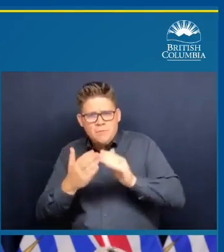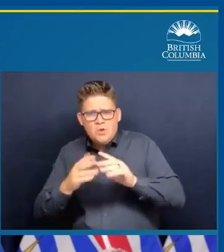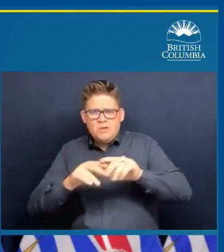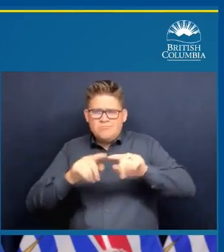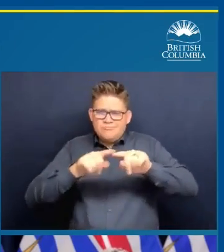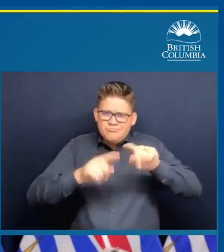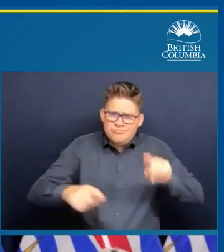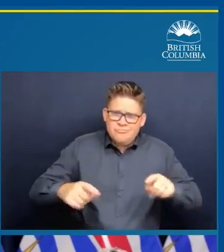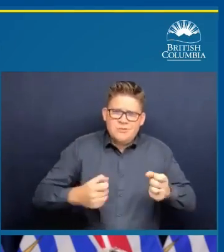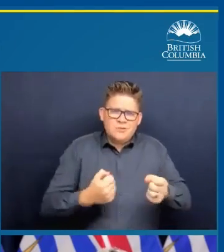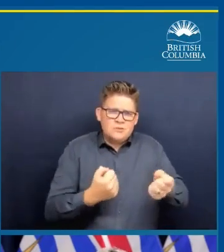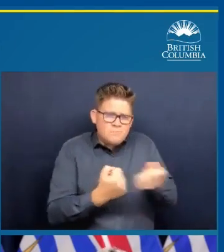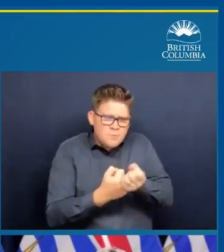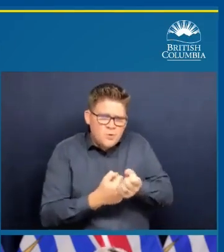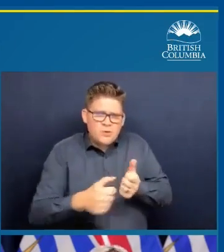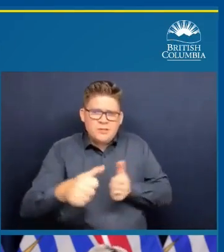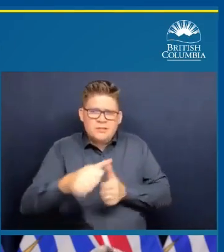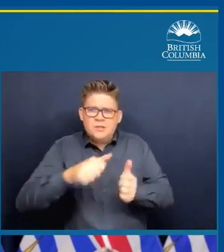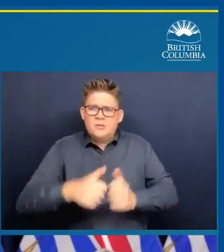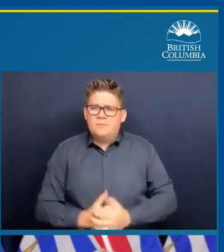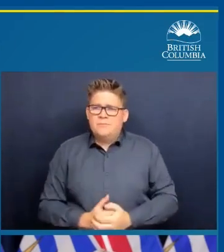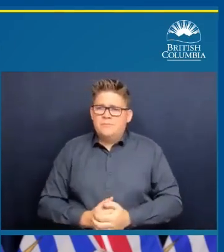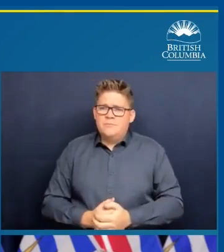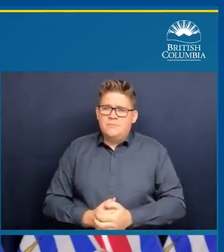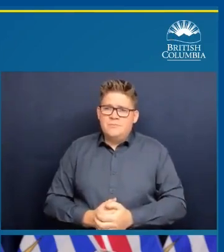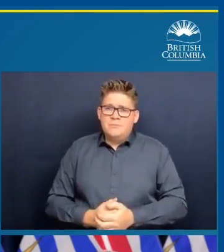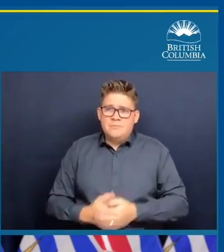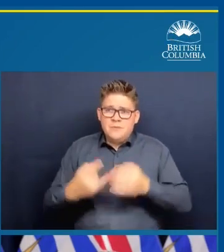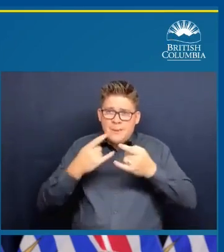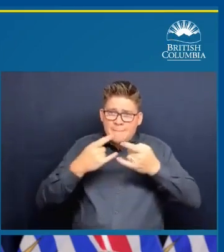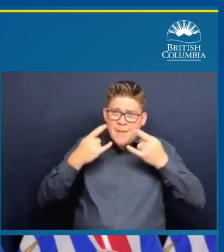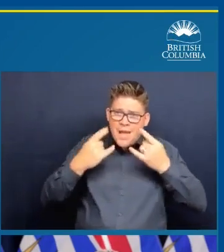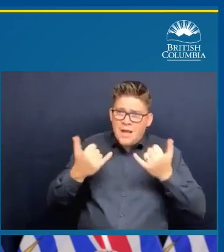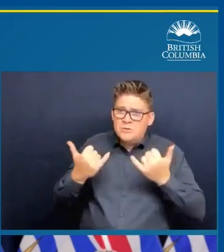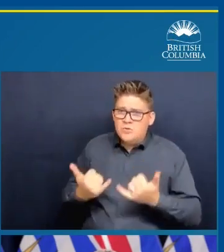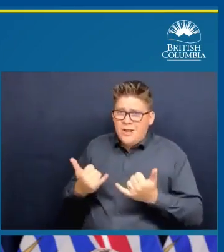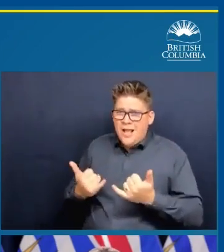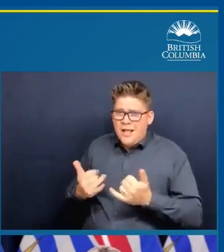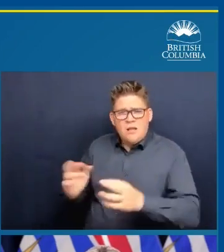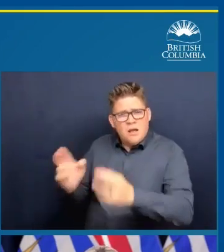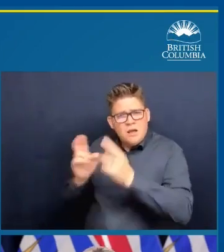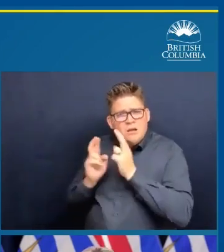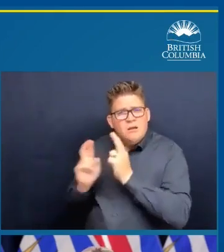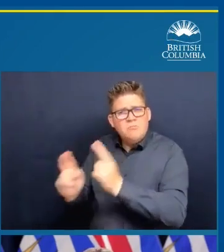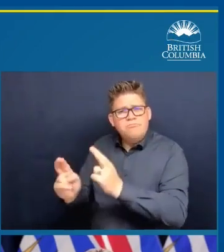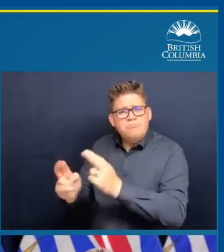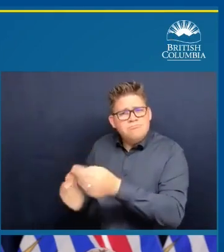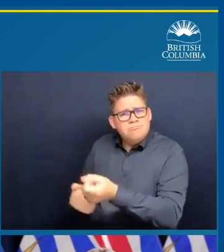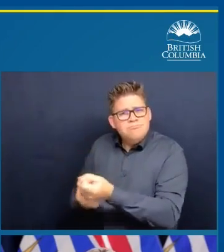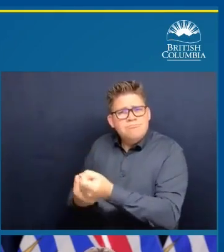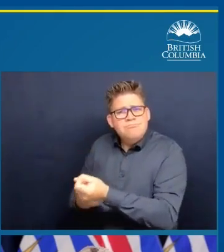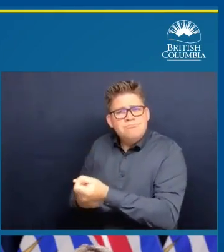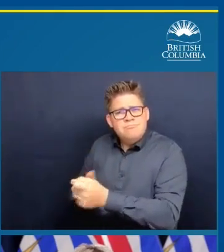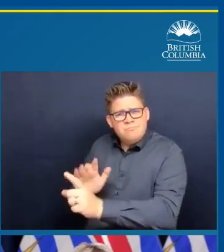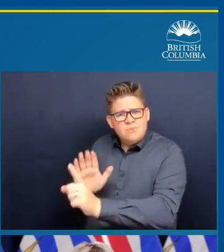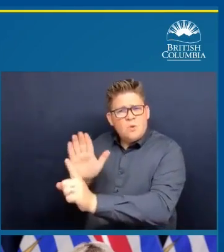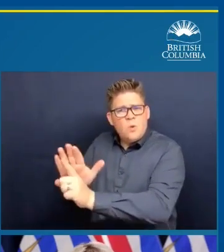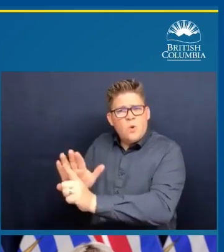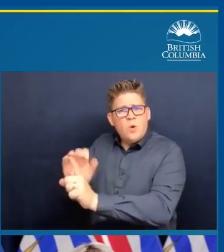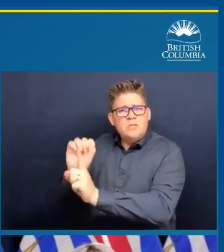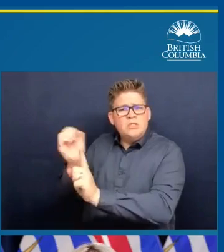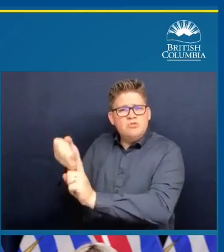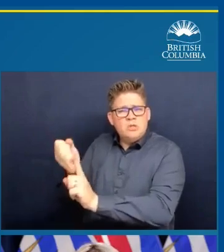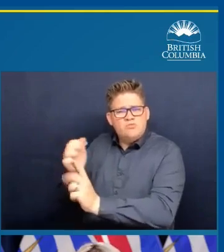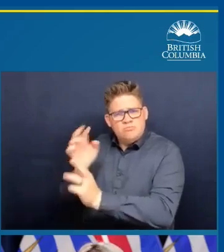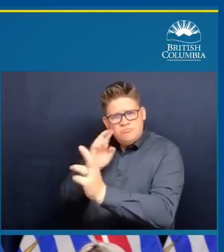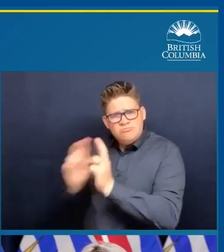today, given the situation that you're in, we need to be supportive of that too. And that means this